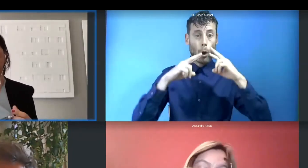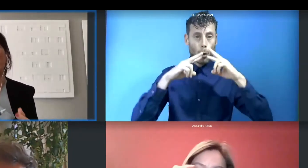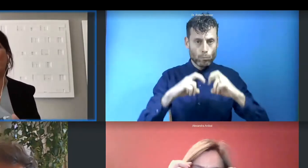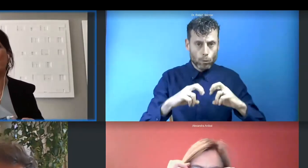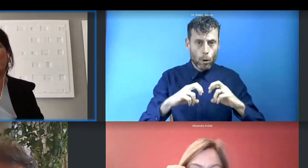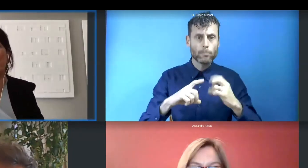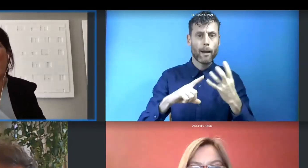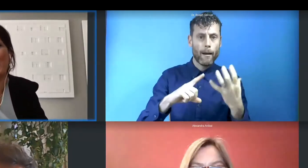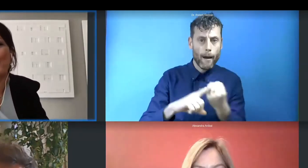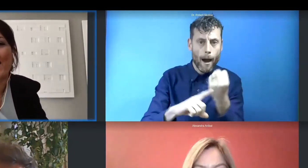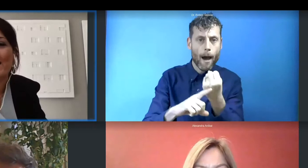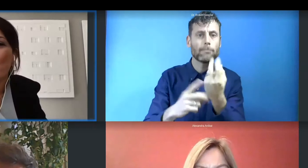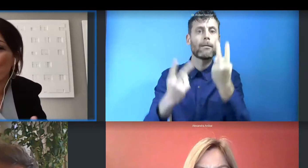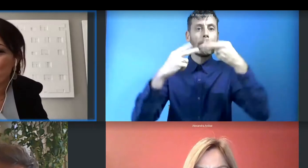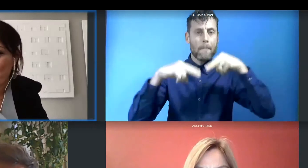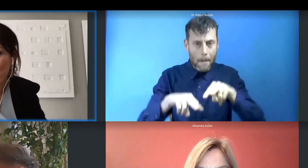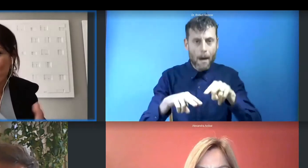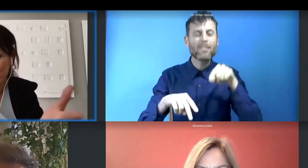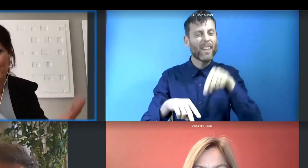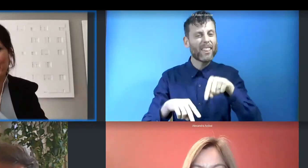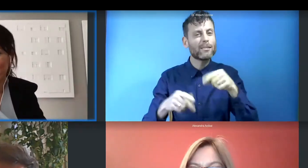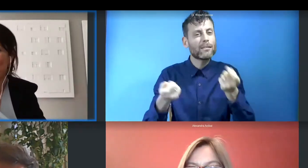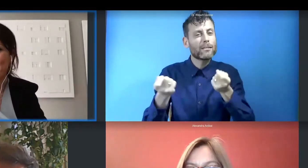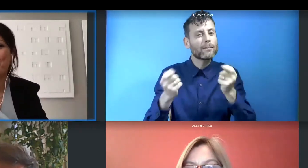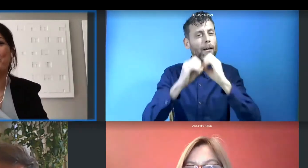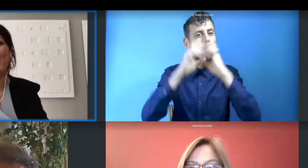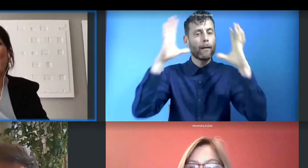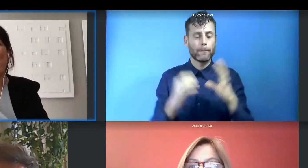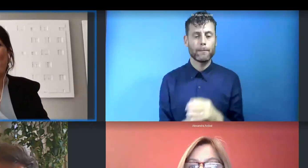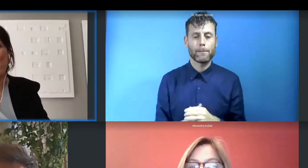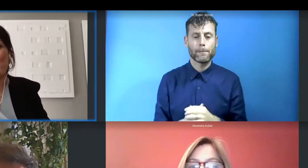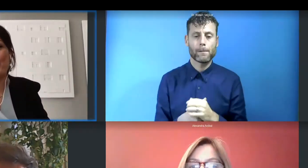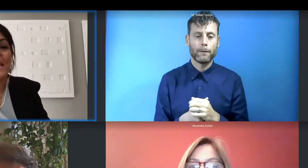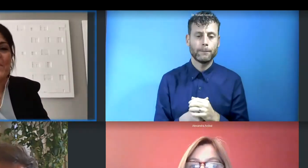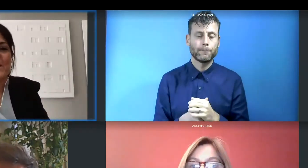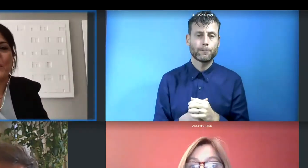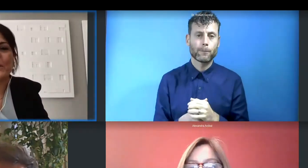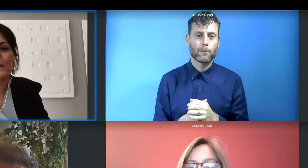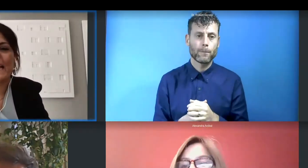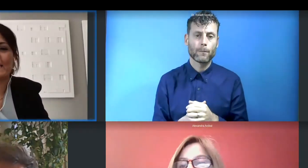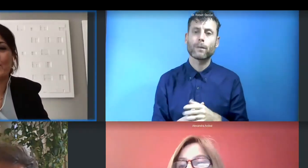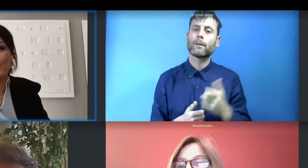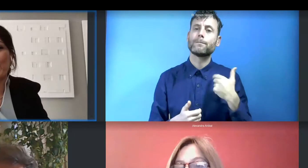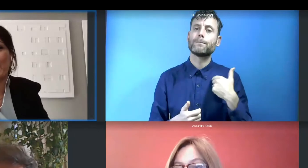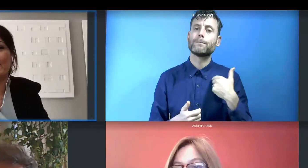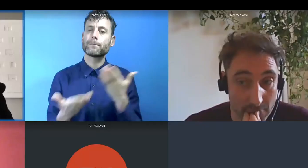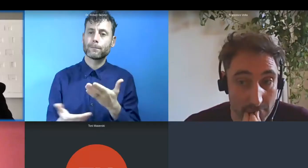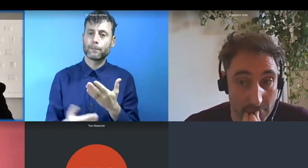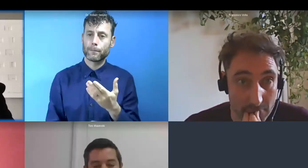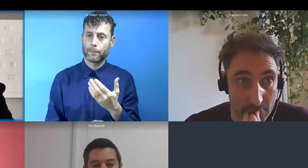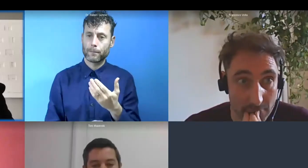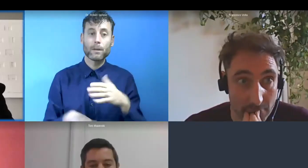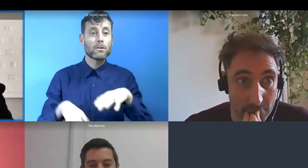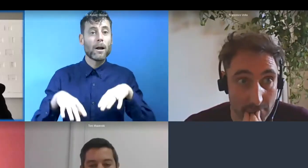directly start by inviting all the speakers to share the screen with me so that we can